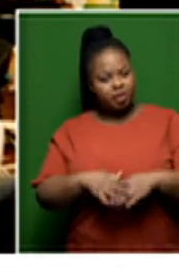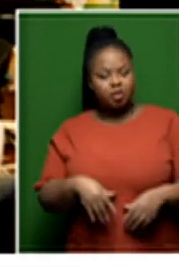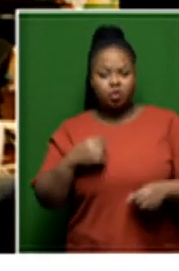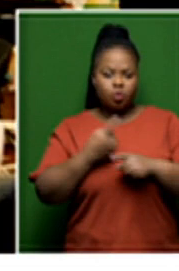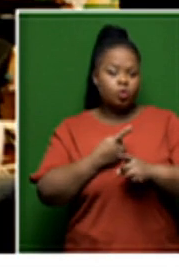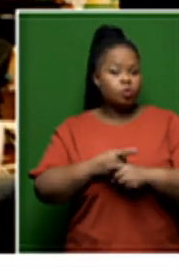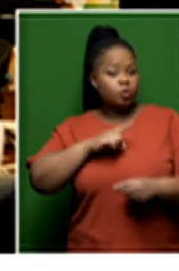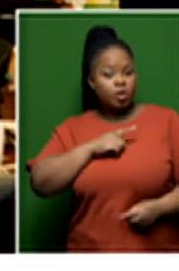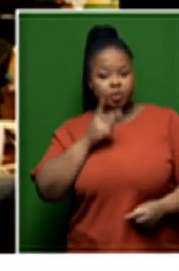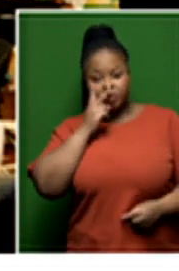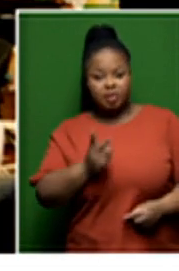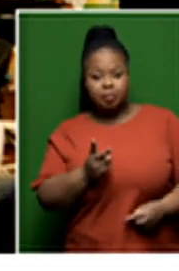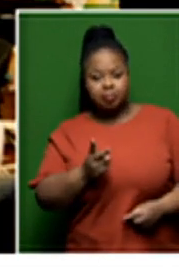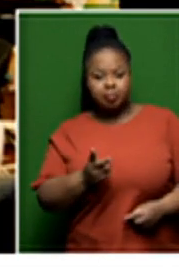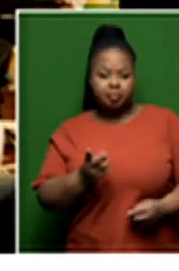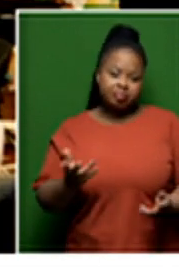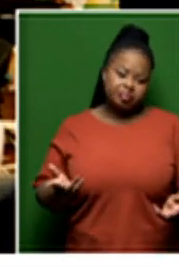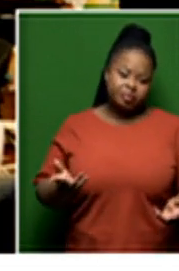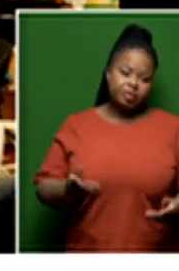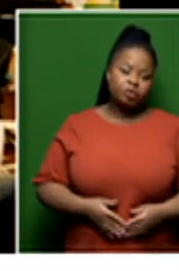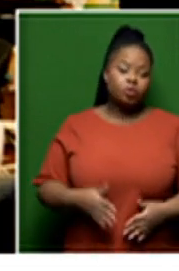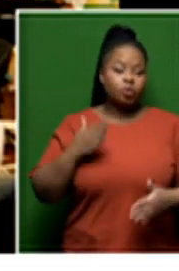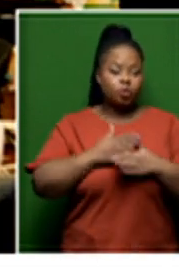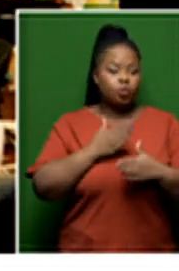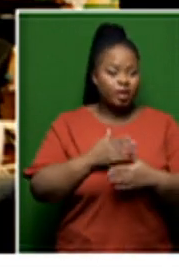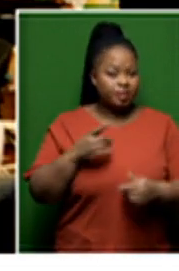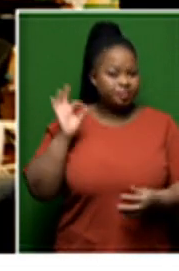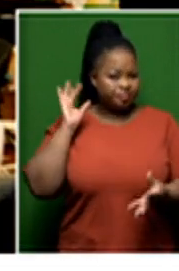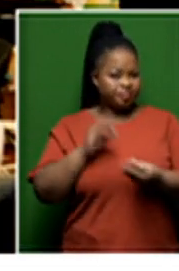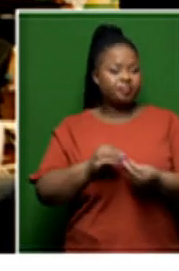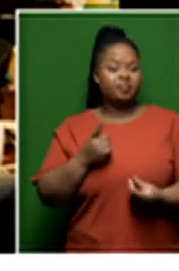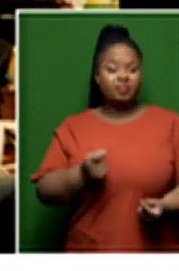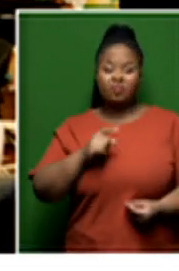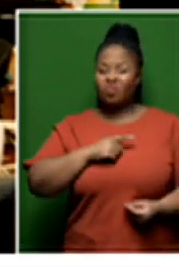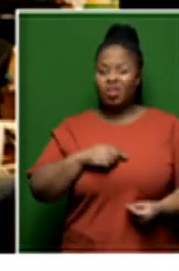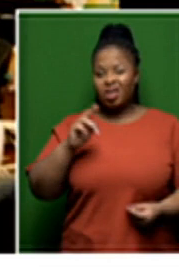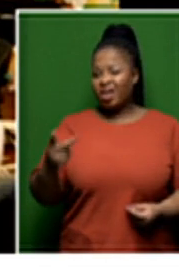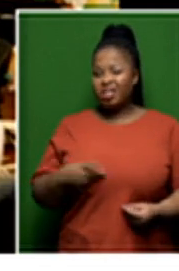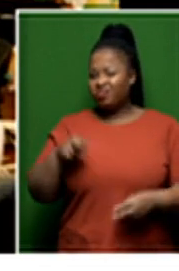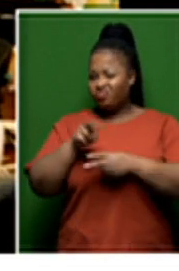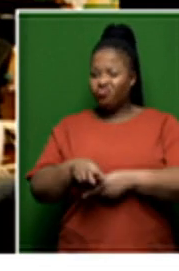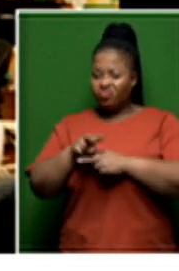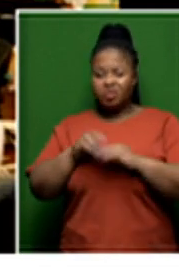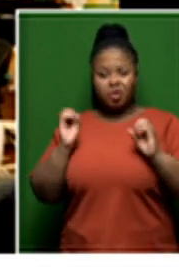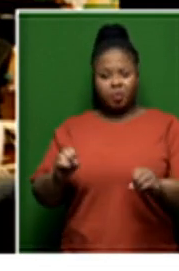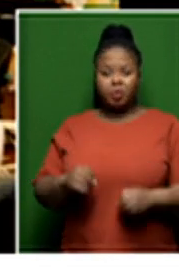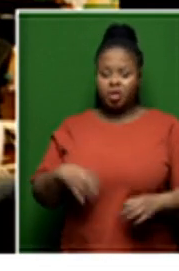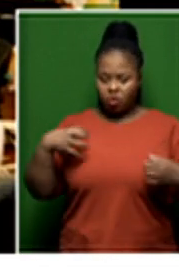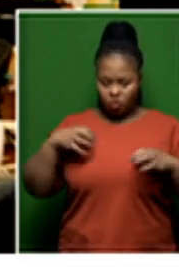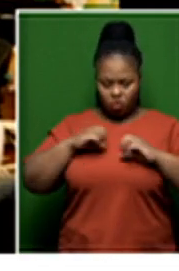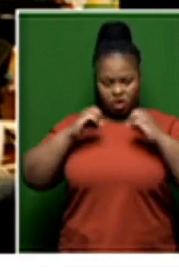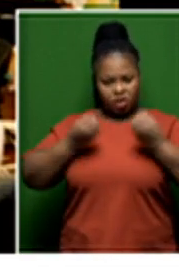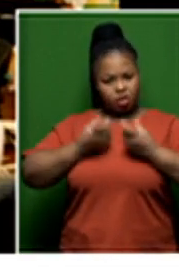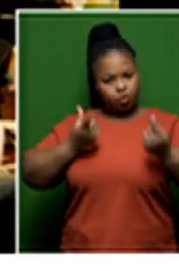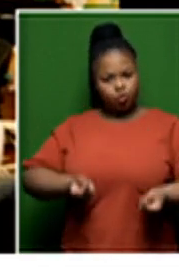where we look at the work that is being done, because some of them were not even monitoring the work that their own organizations